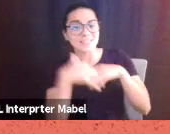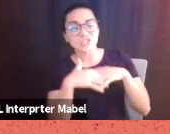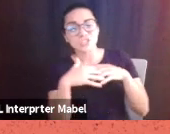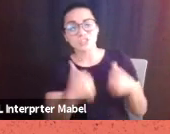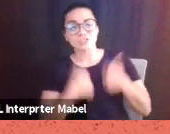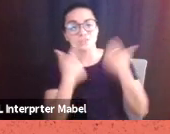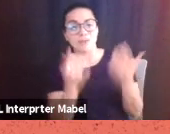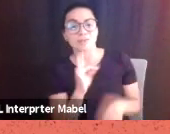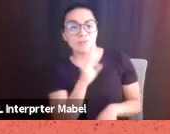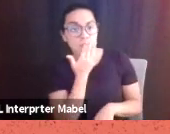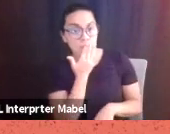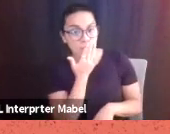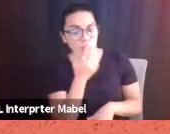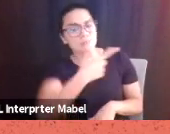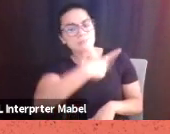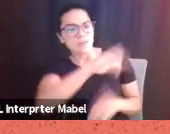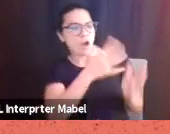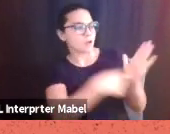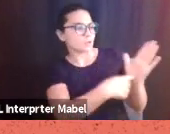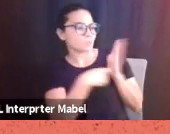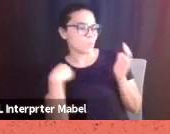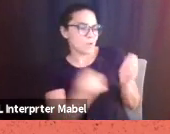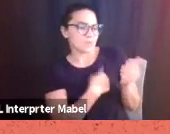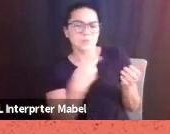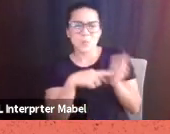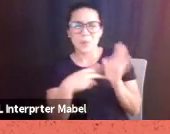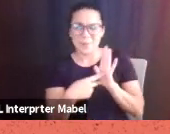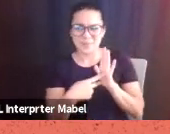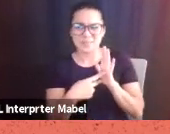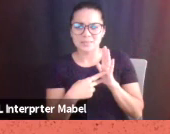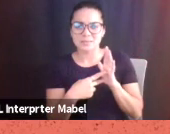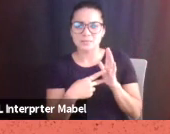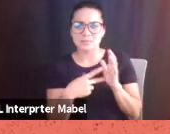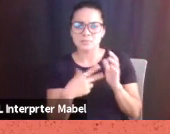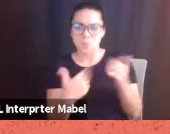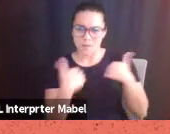color who have shown us the very meaning of resilience.